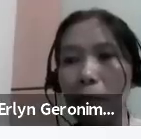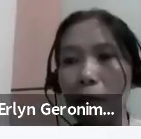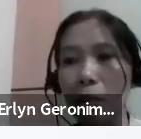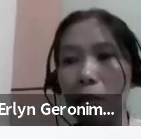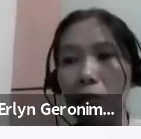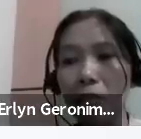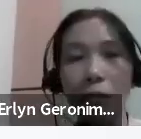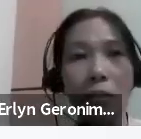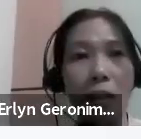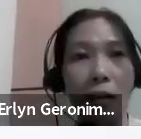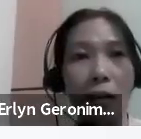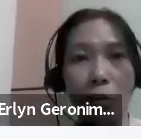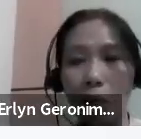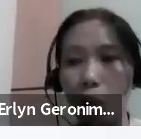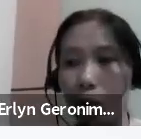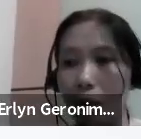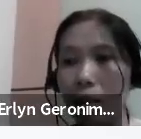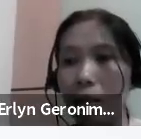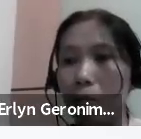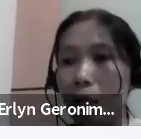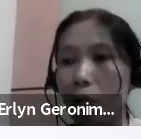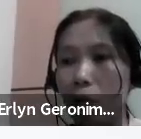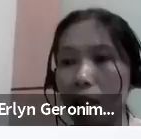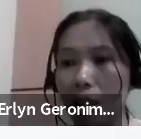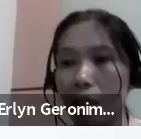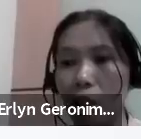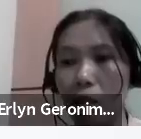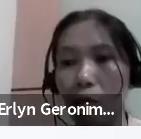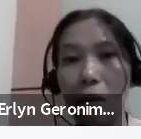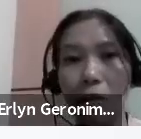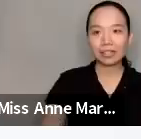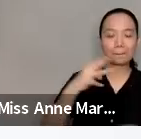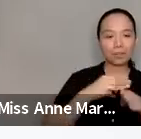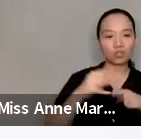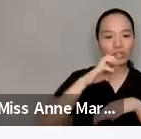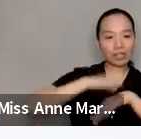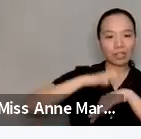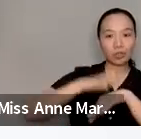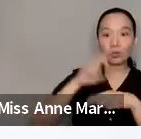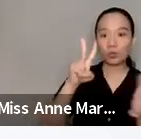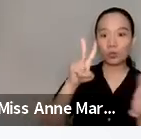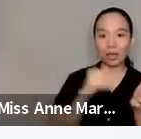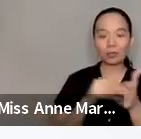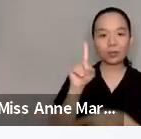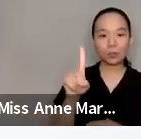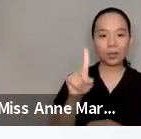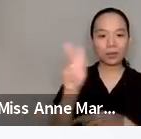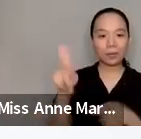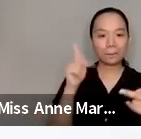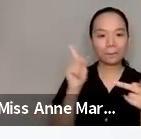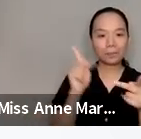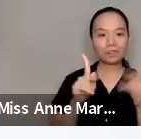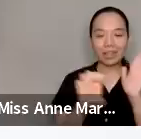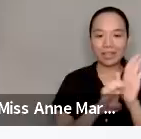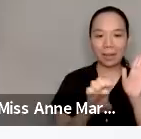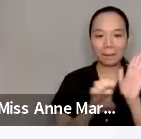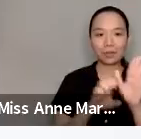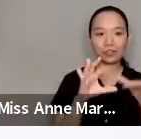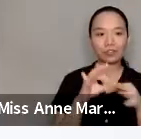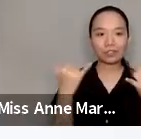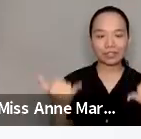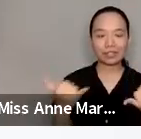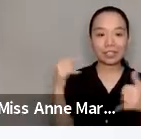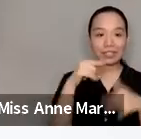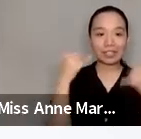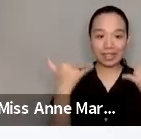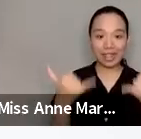graduate of the Bachelor of Secondary Education, major in English in 2001, is a perfect example of this, and she